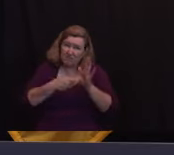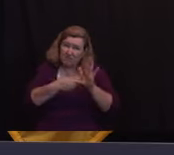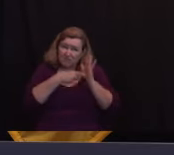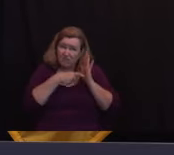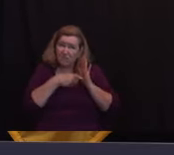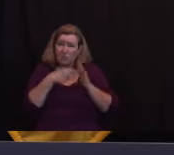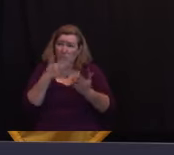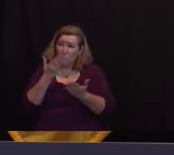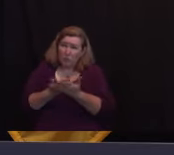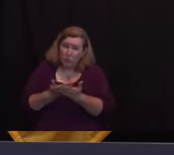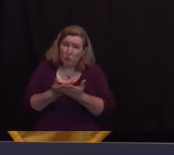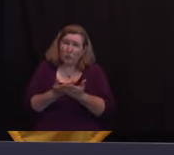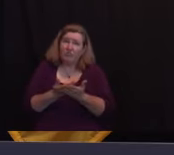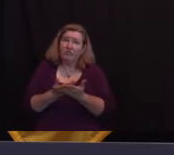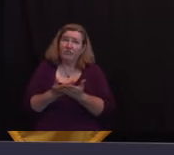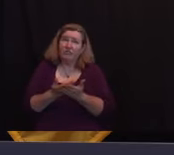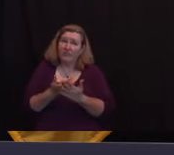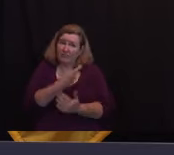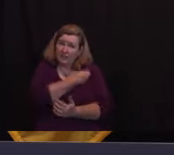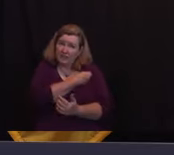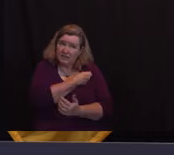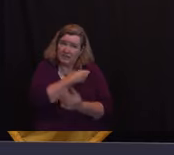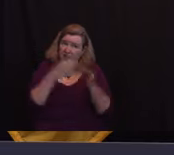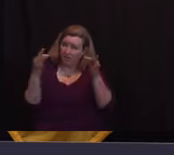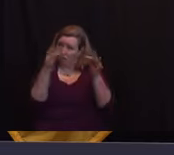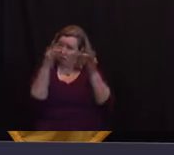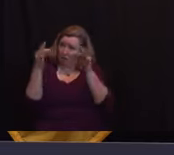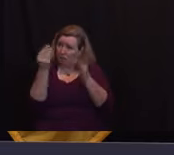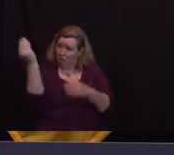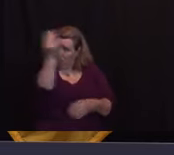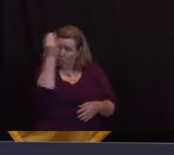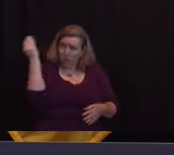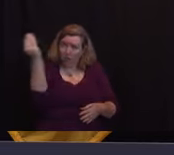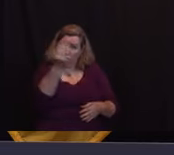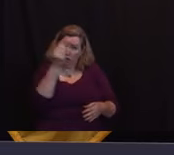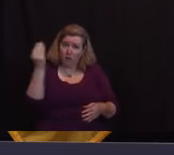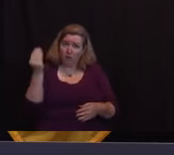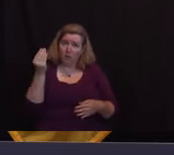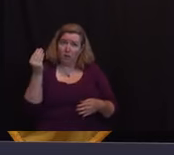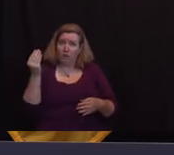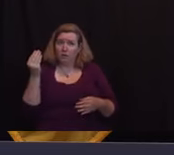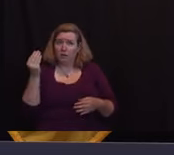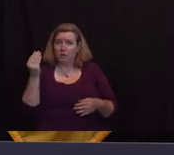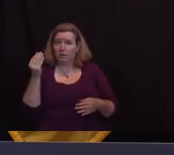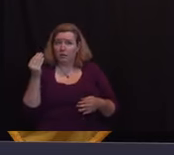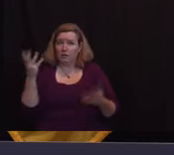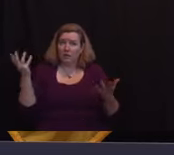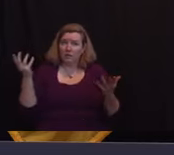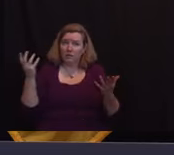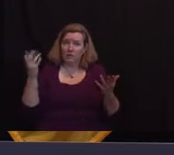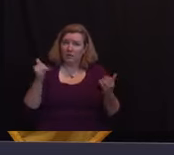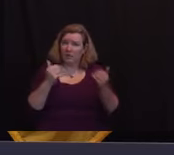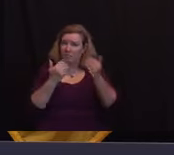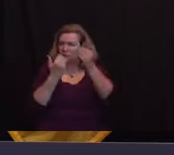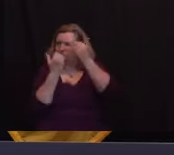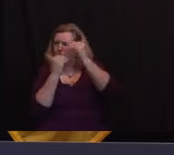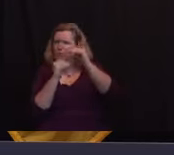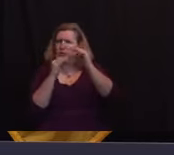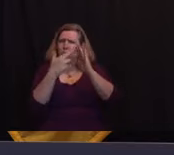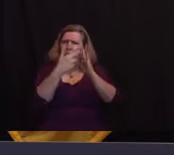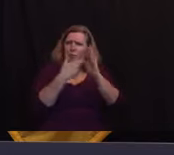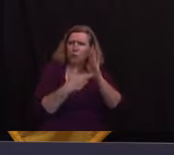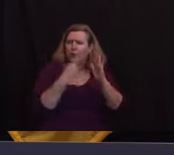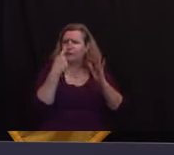the final masking rules in places like state buildings? Thank you. No real color to add on